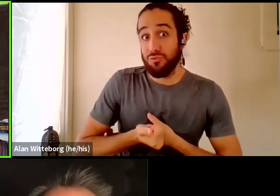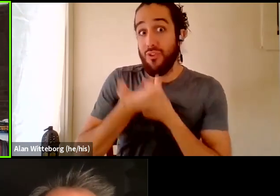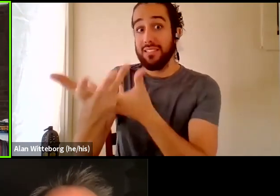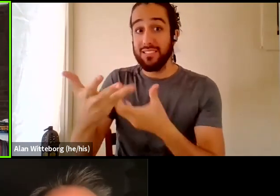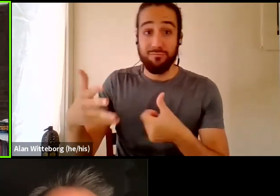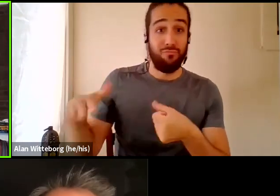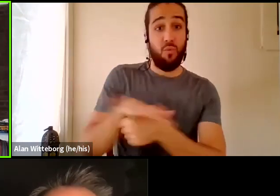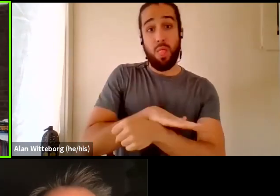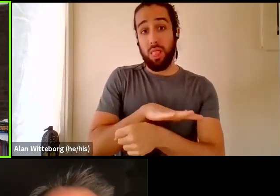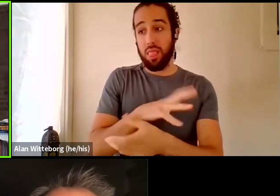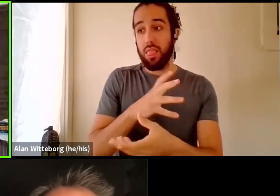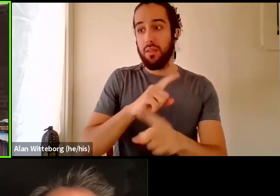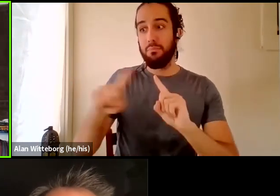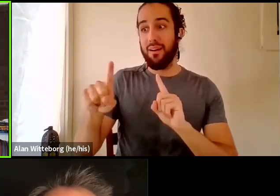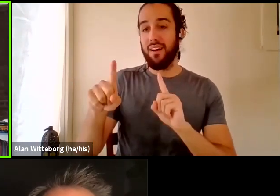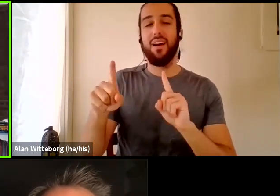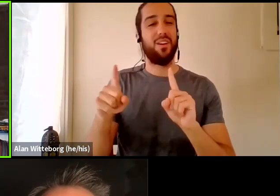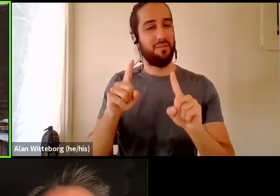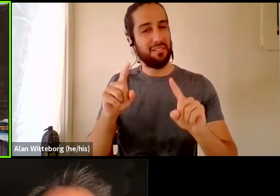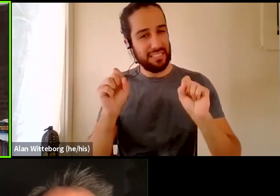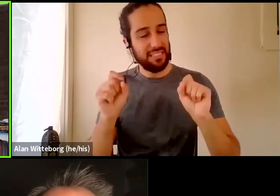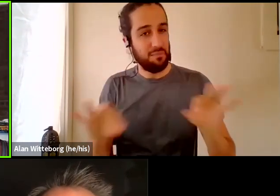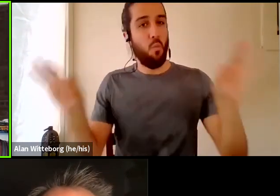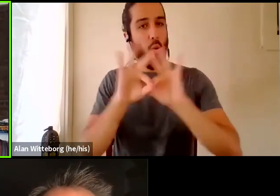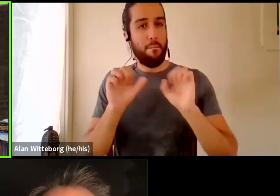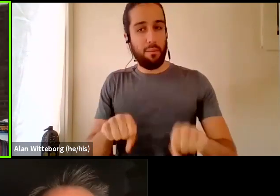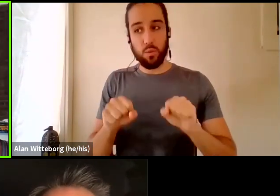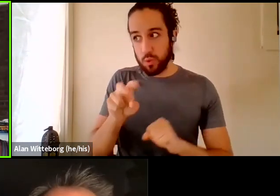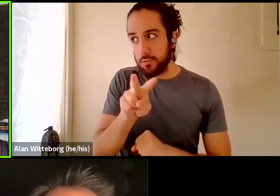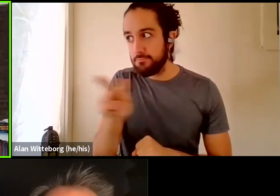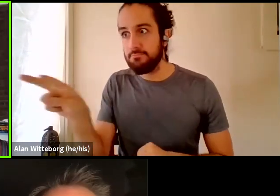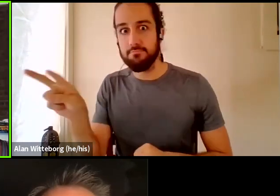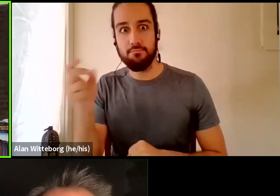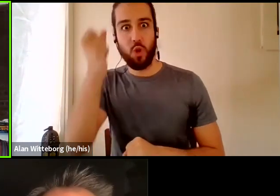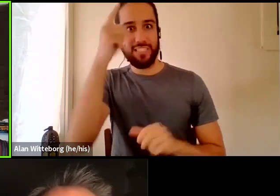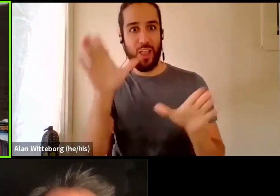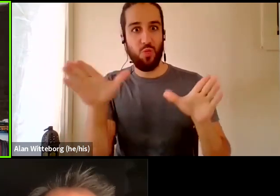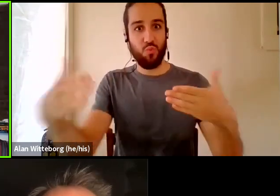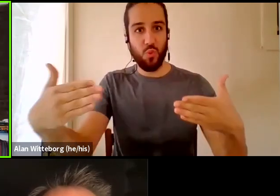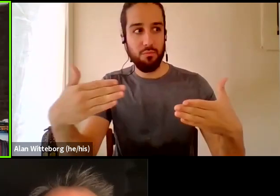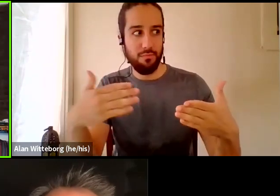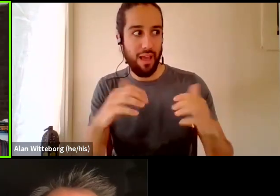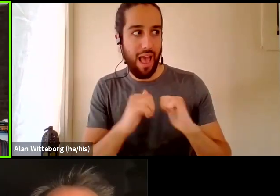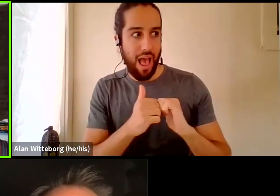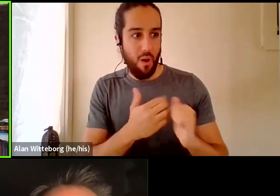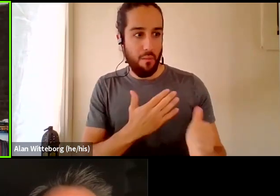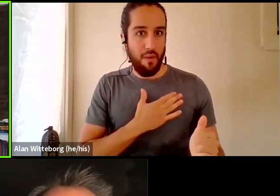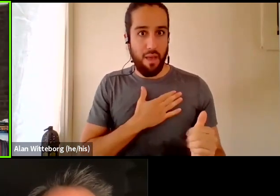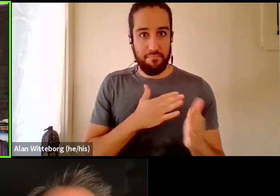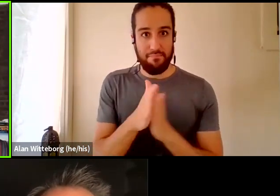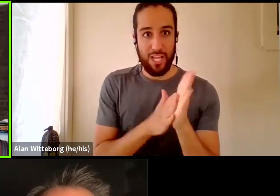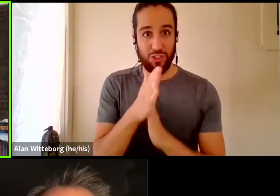and completely, but also being able to understand and read the room about how your passion is